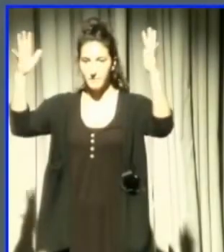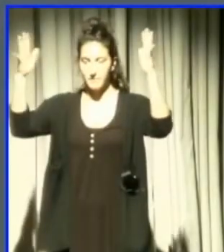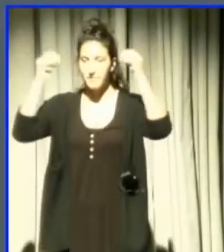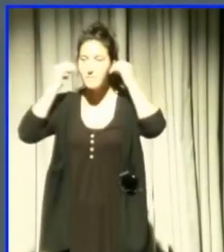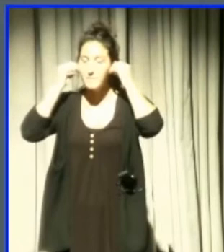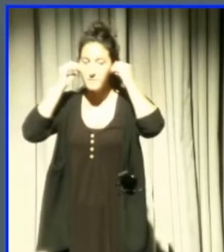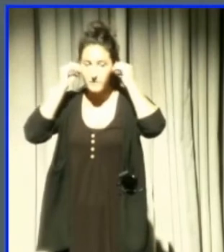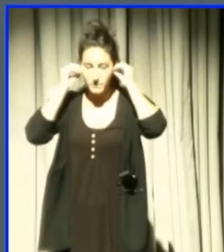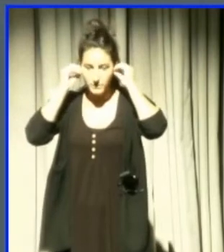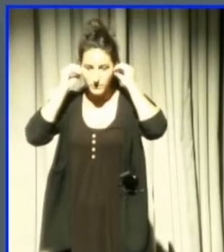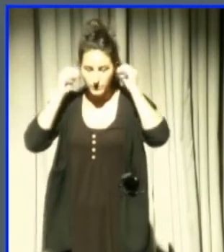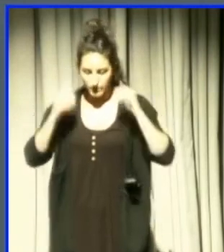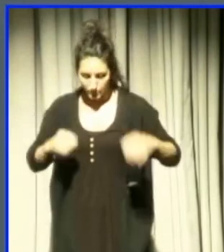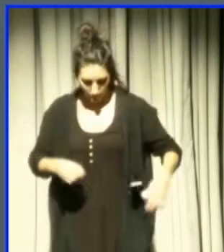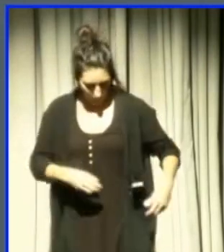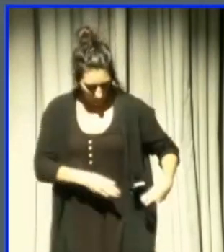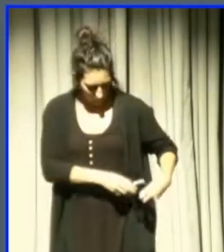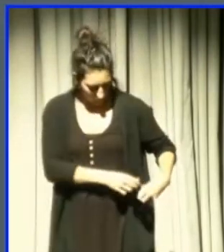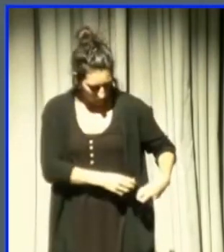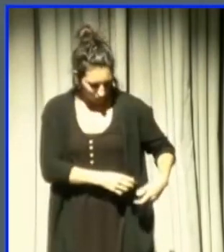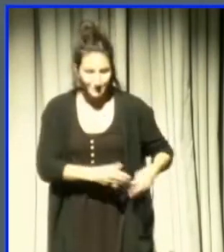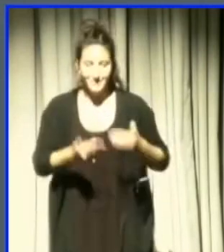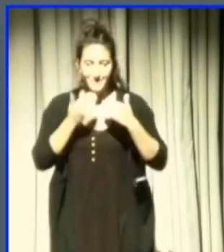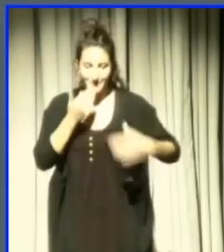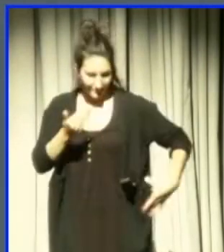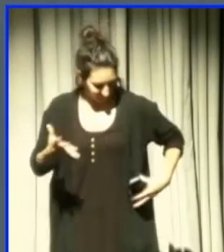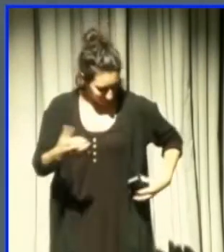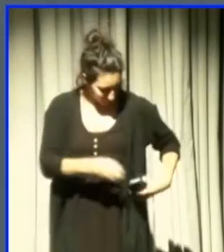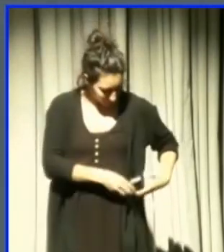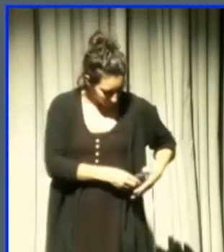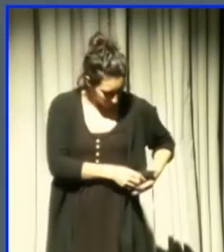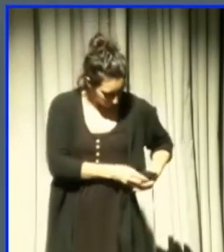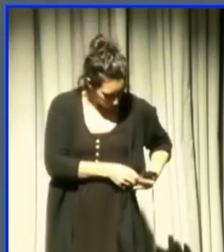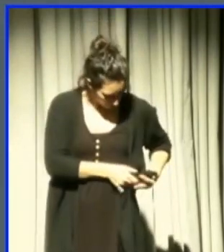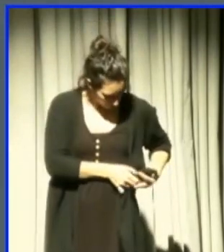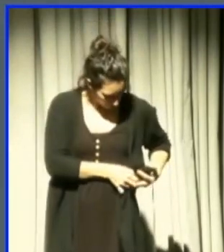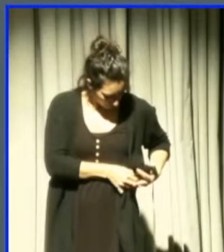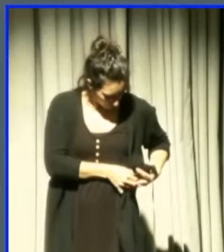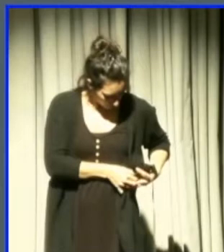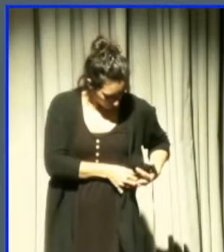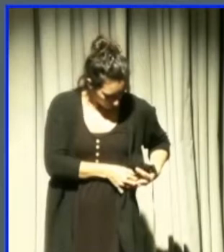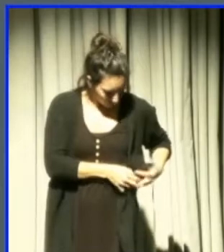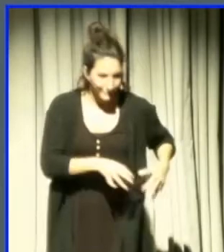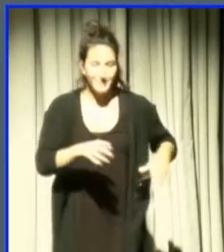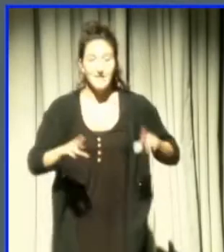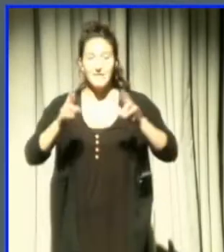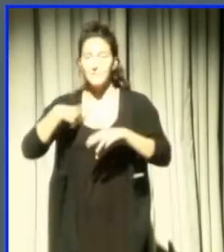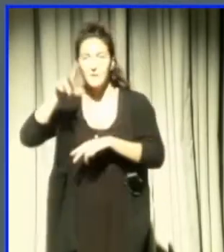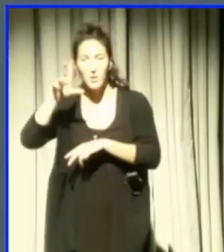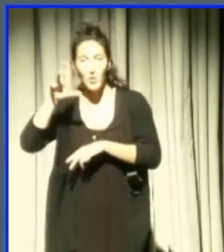Thank you, everyone. I hope you can hear me. So first of all, thank you for having me